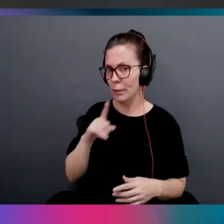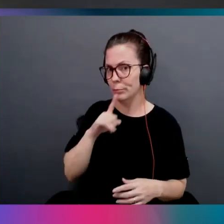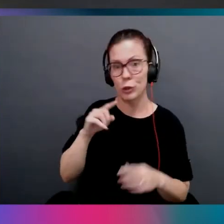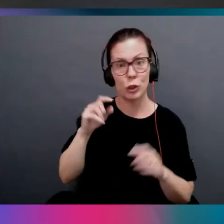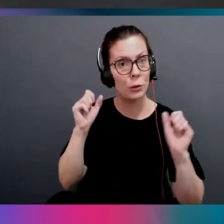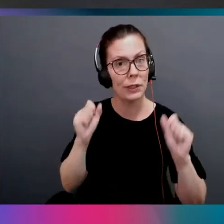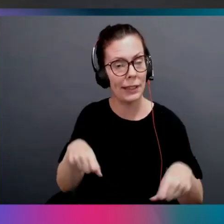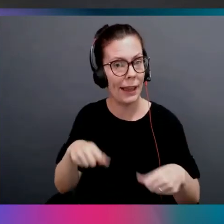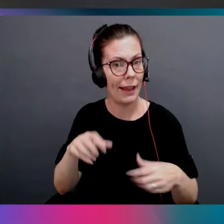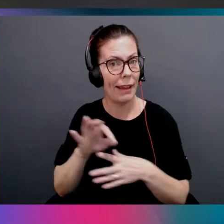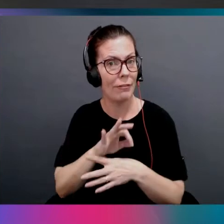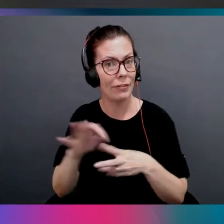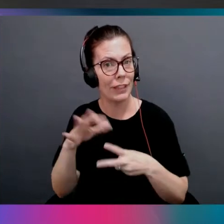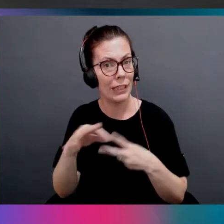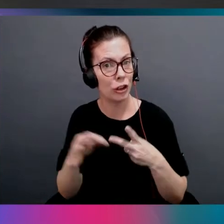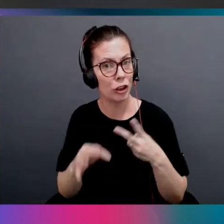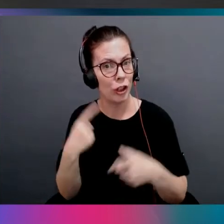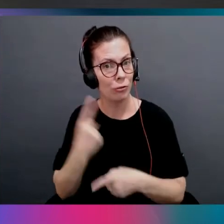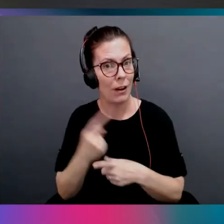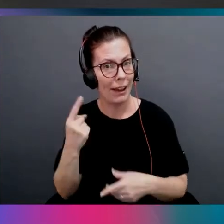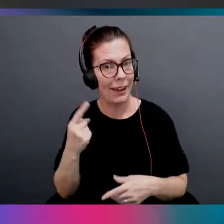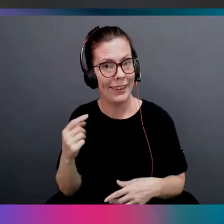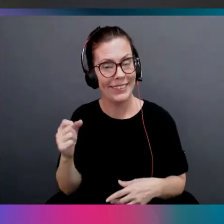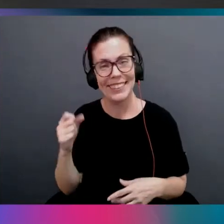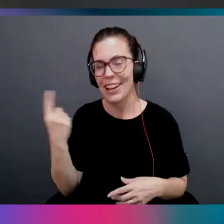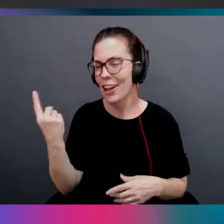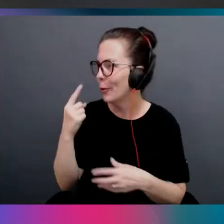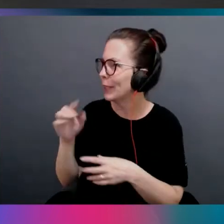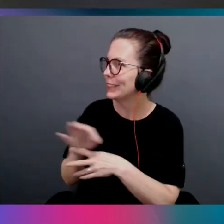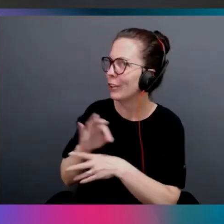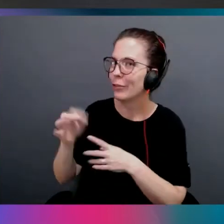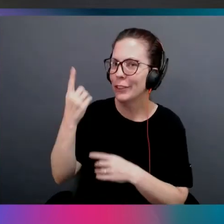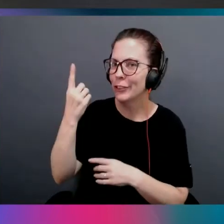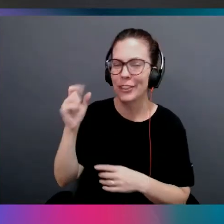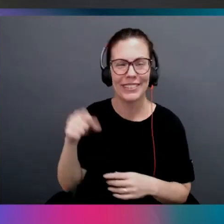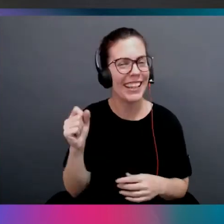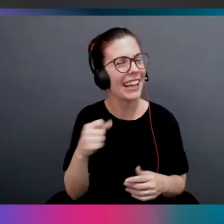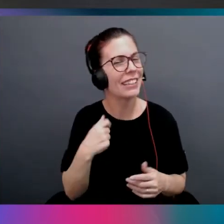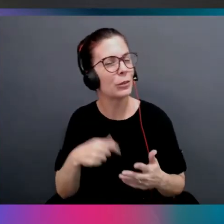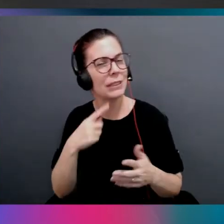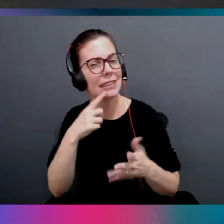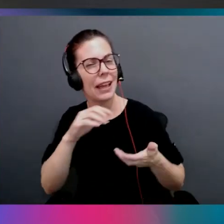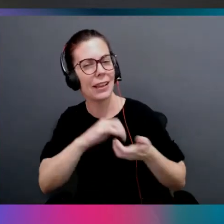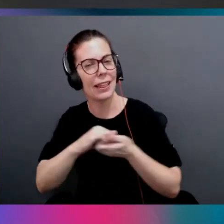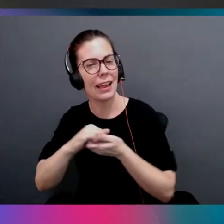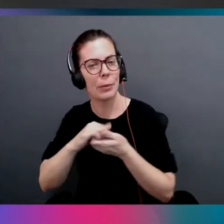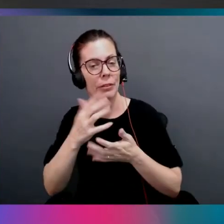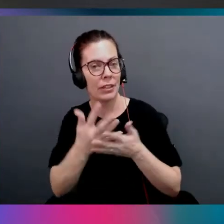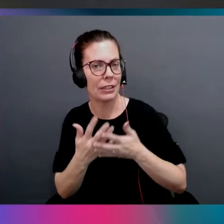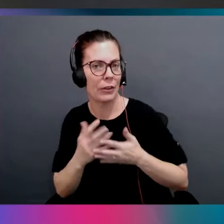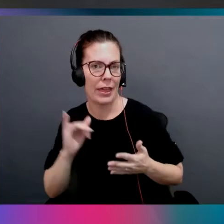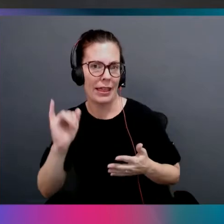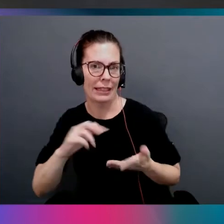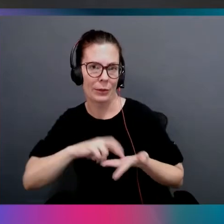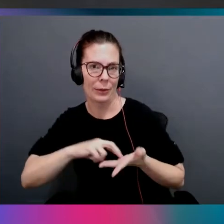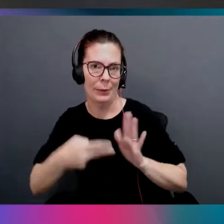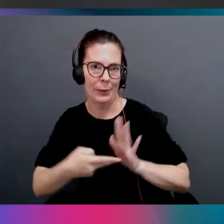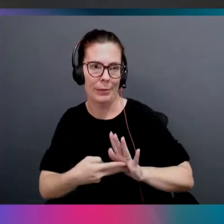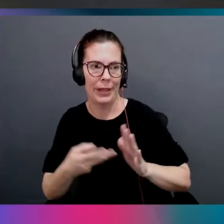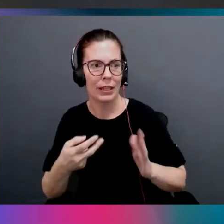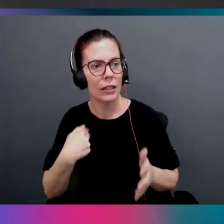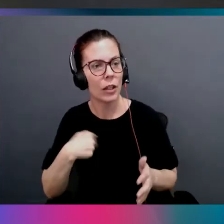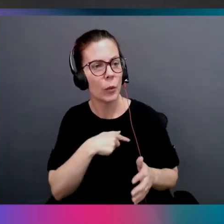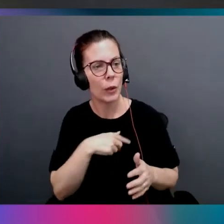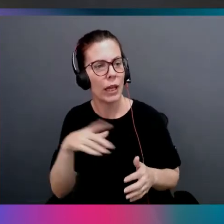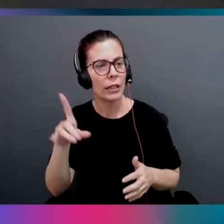feature, right? So it's always a feature away. Yeah, when we talk about collaborative filtering, that's really one of the things, is that we do